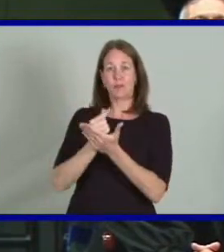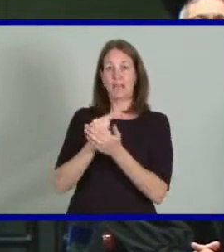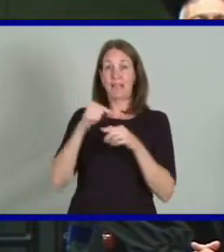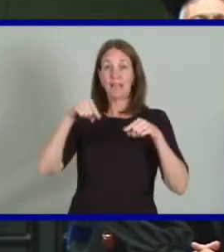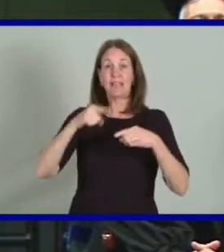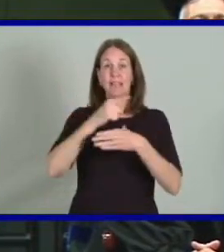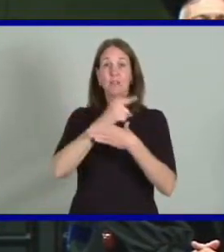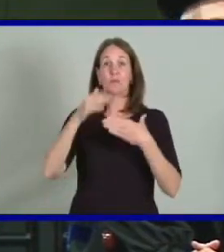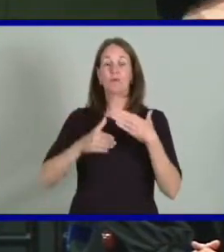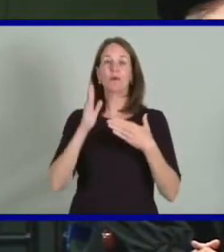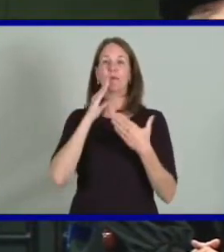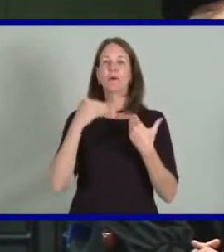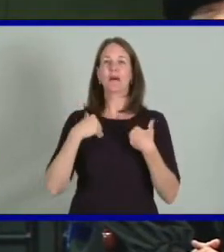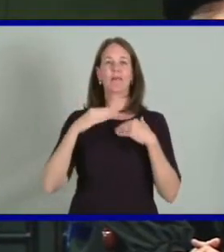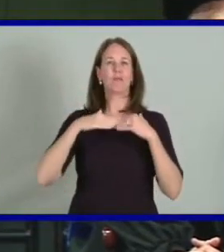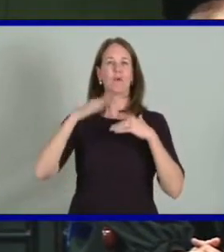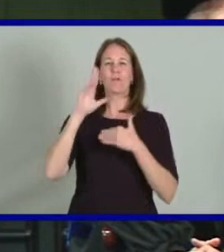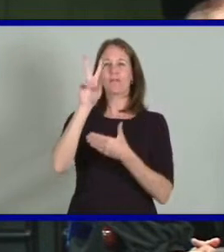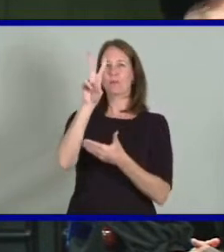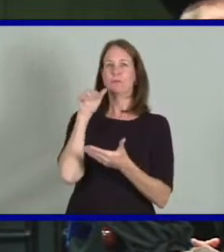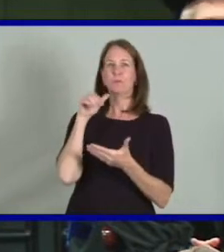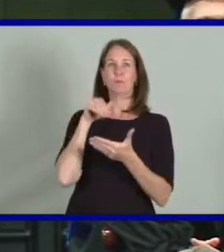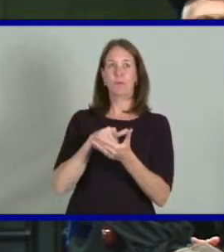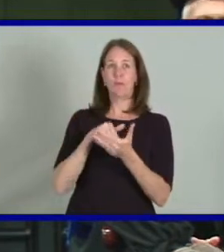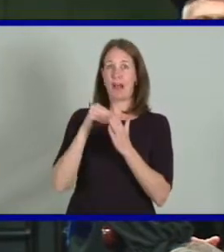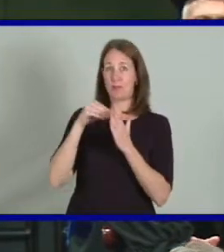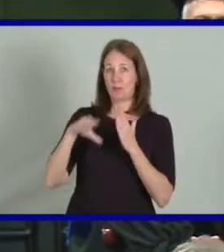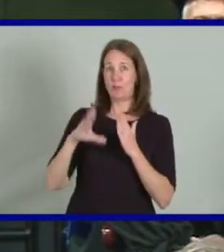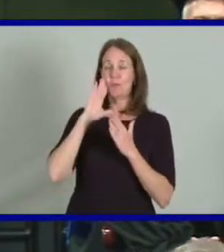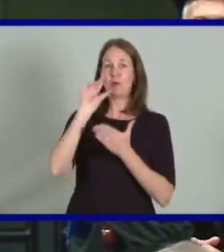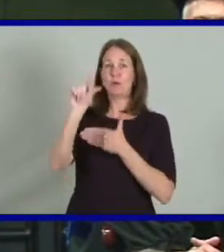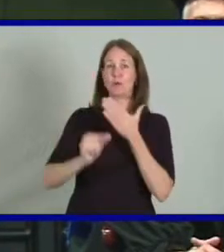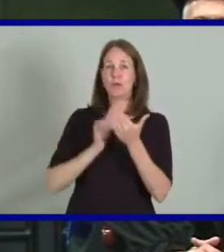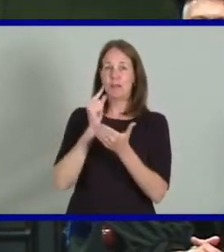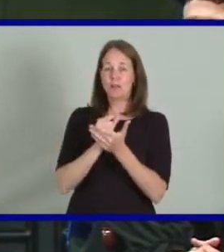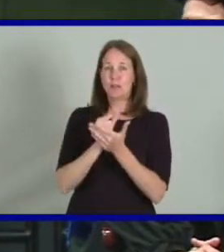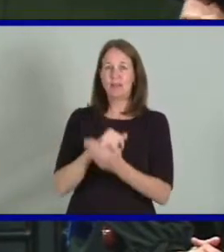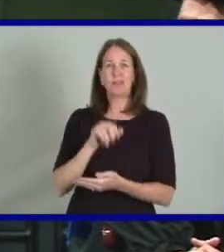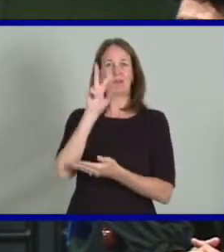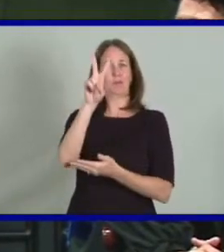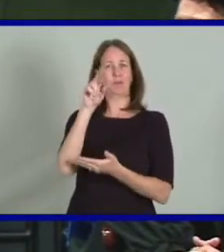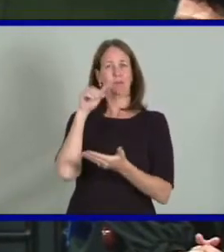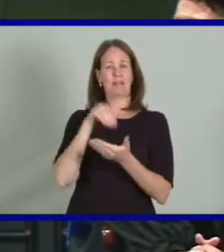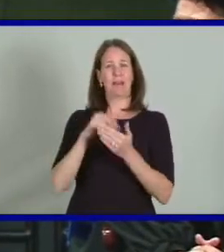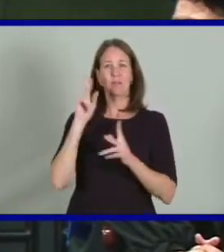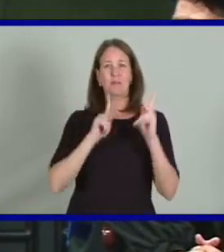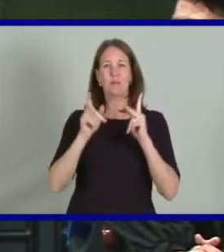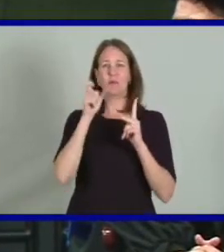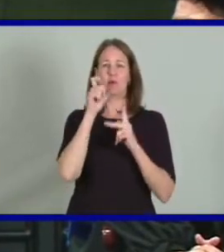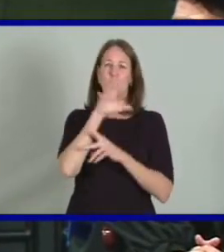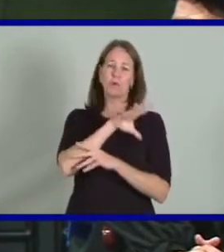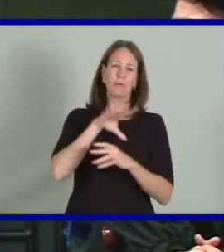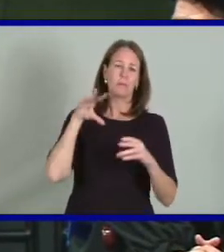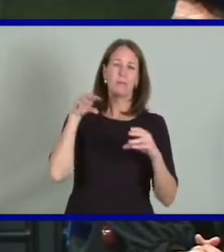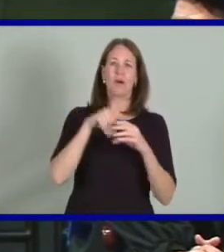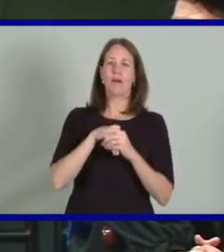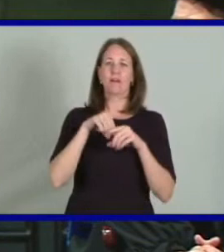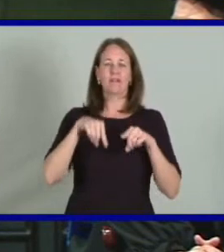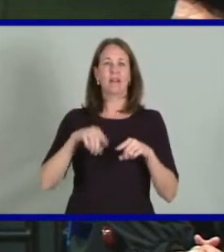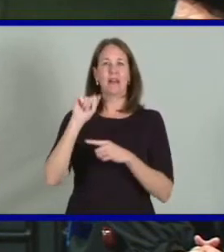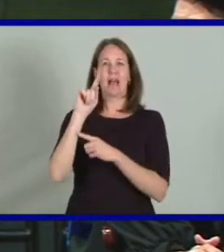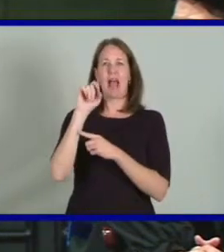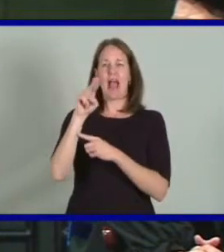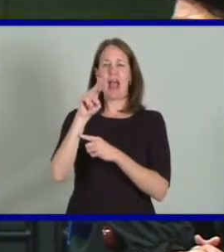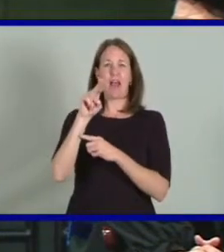we graduate over 2,000. That is 2,000 graduates who will join a solid foundation of Akron